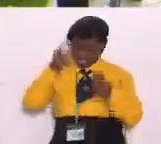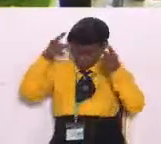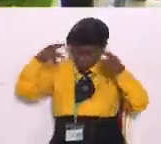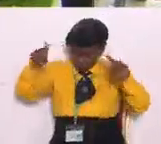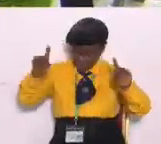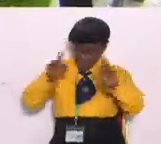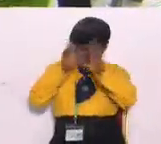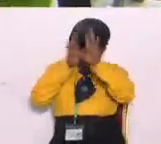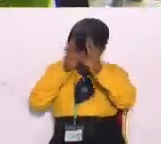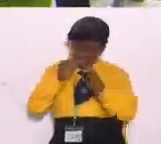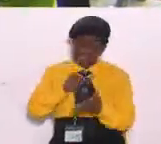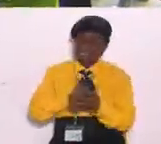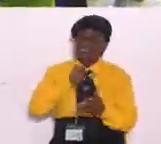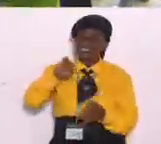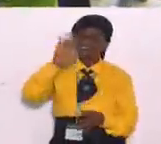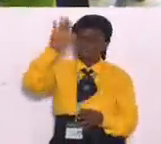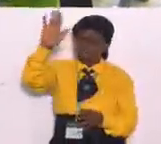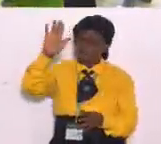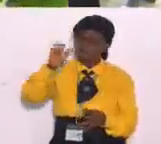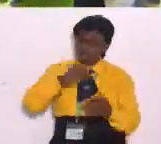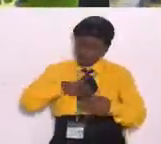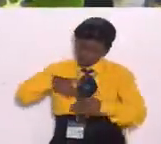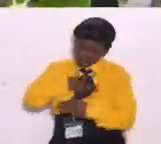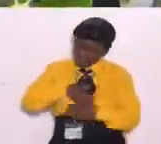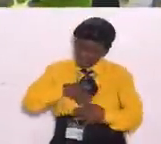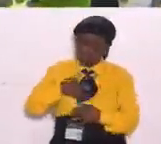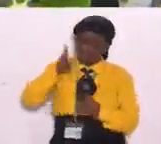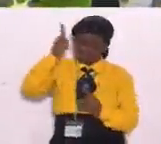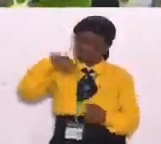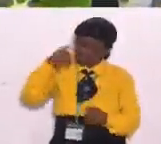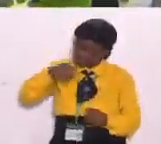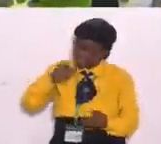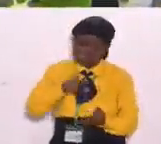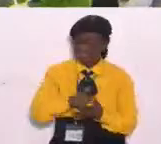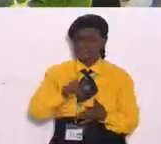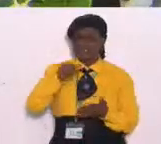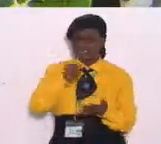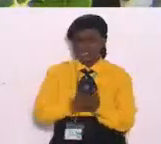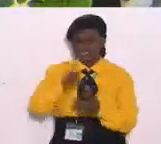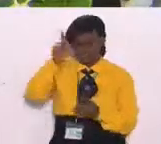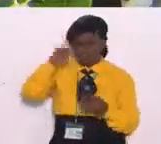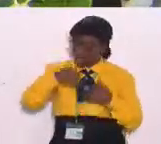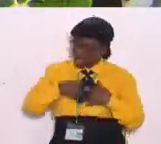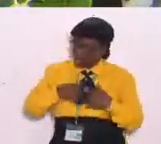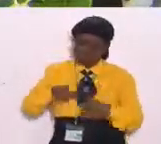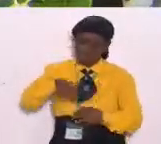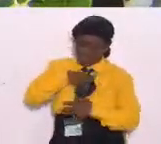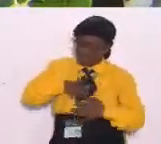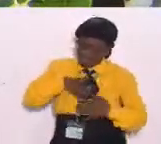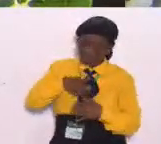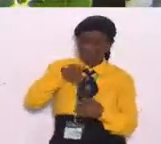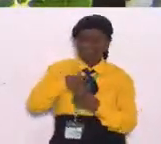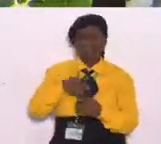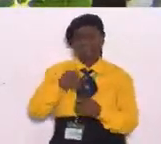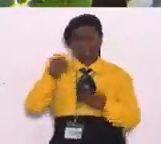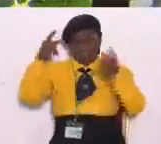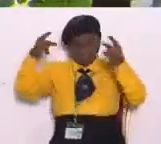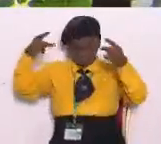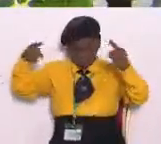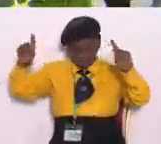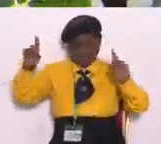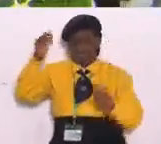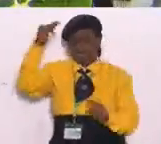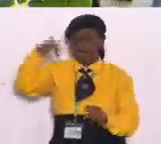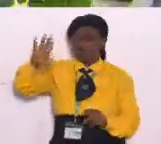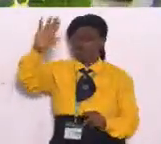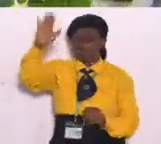That is your pleasure. You said so, that you have pleasure in the prosperity of